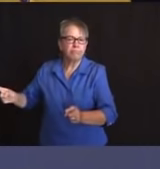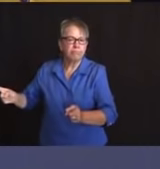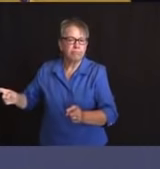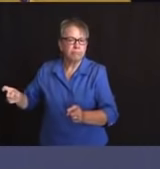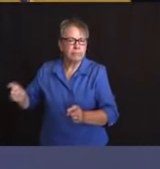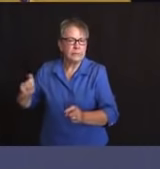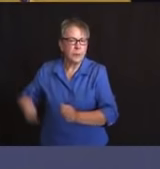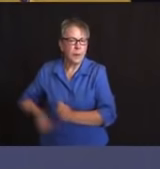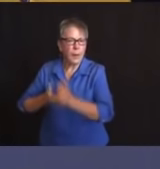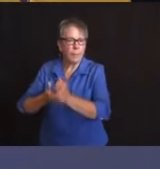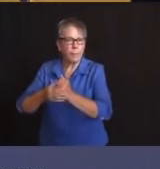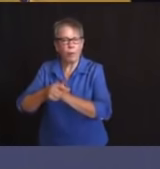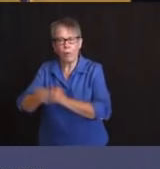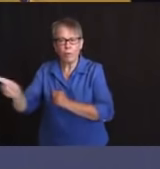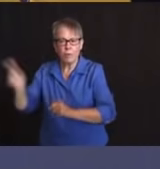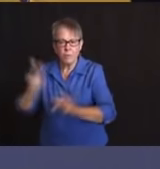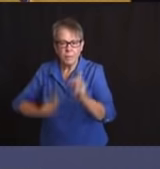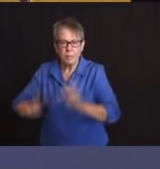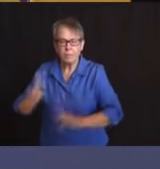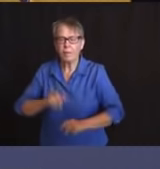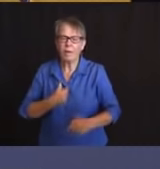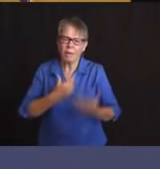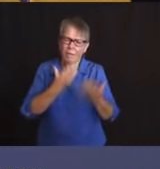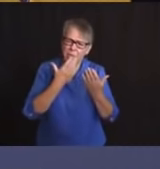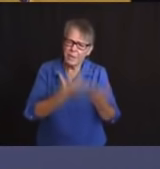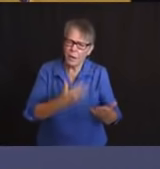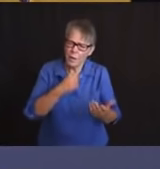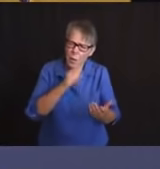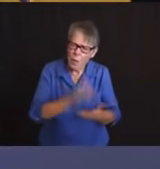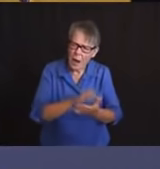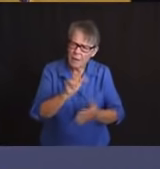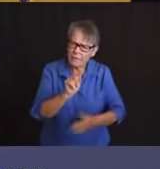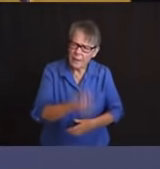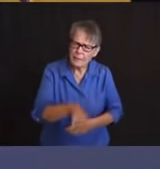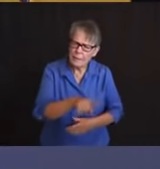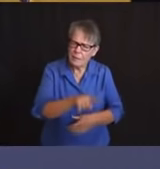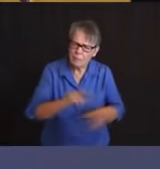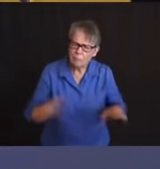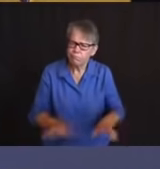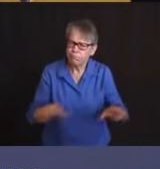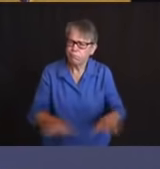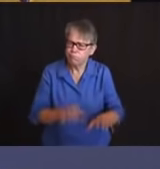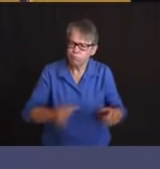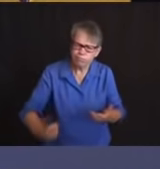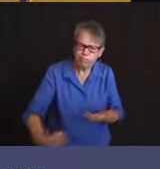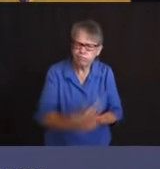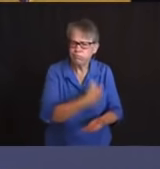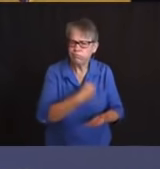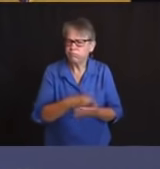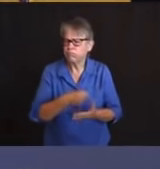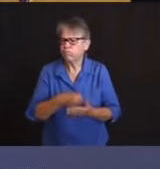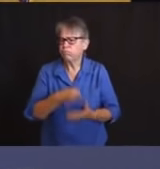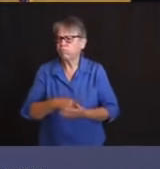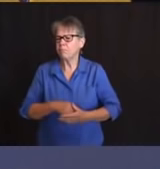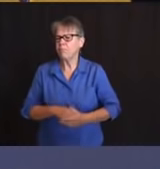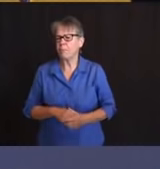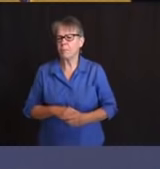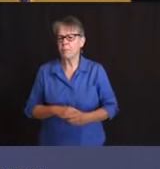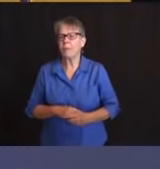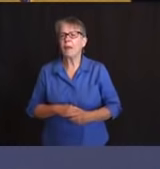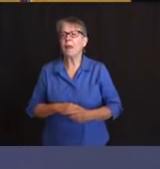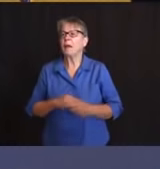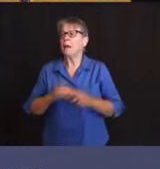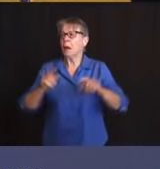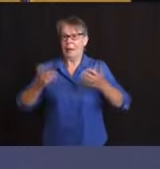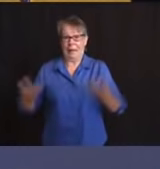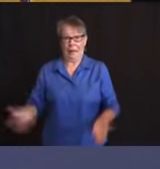you and all your colleagues. Secondly, Dan Bryan, we will not be live tomorrow, but we'll be live. We'll be with you virtually. We'll be live Friday at 1